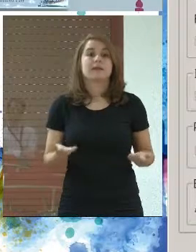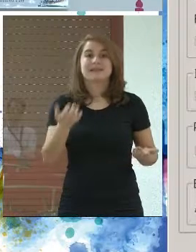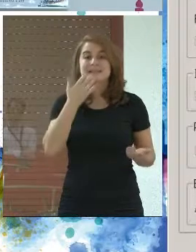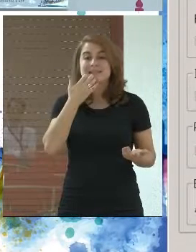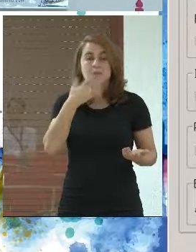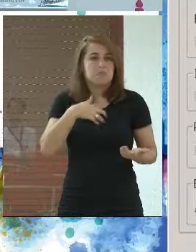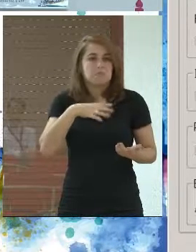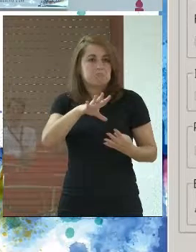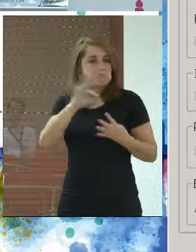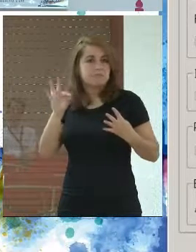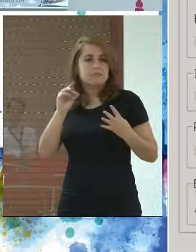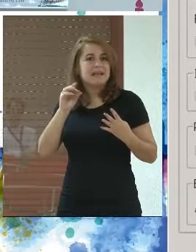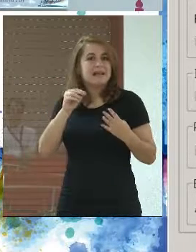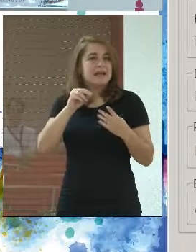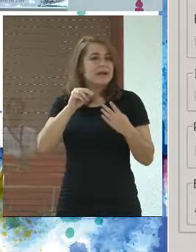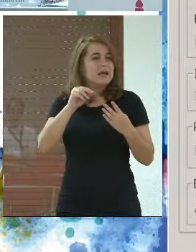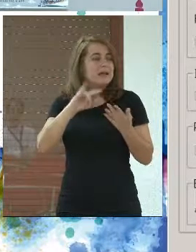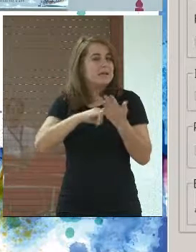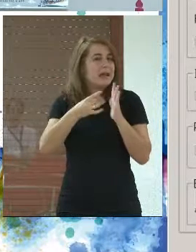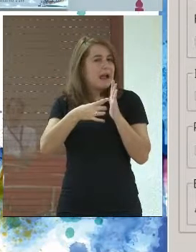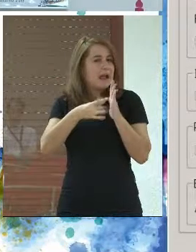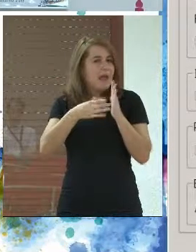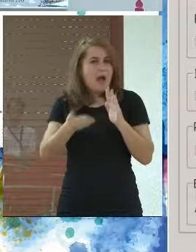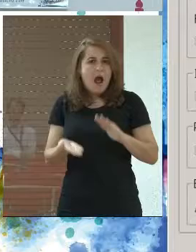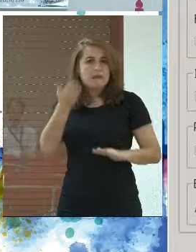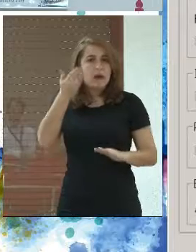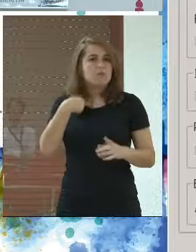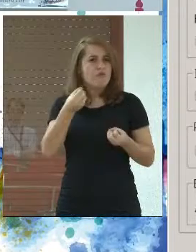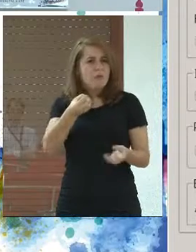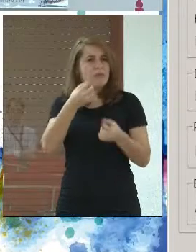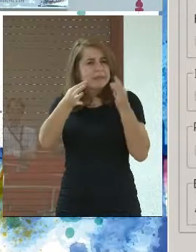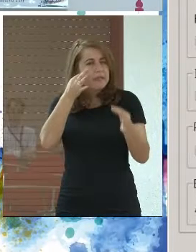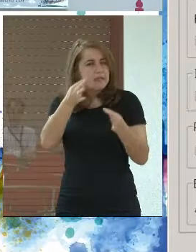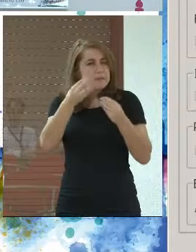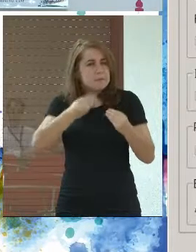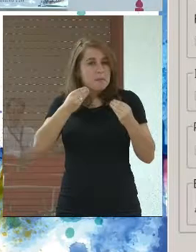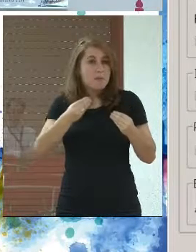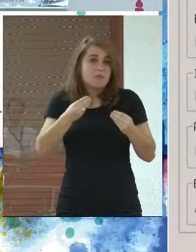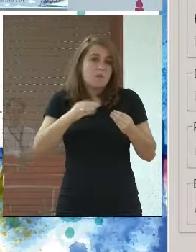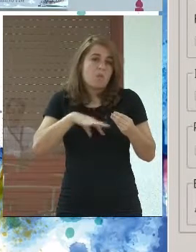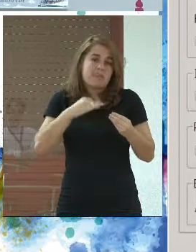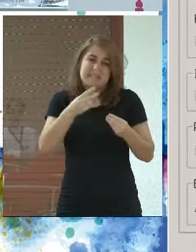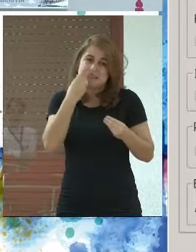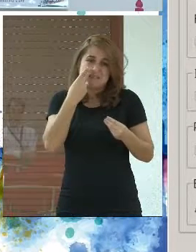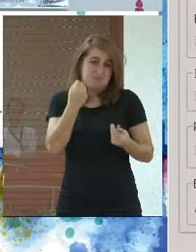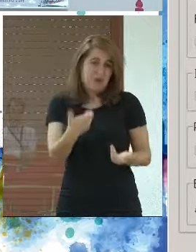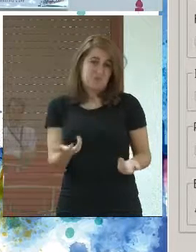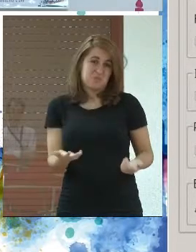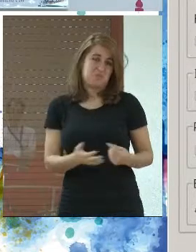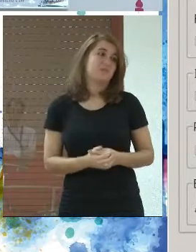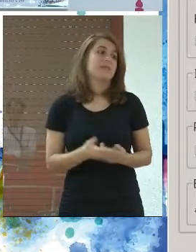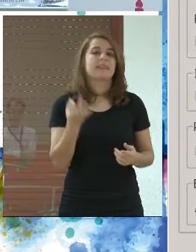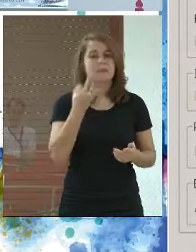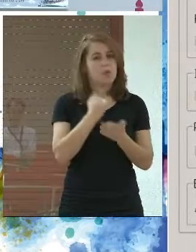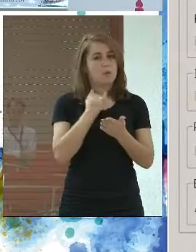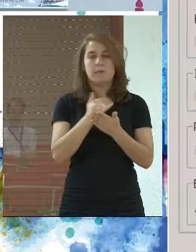resolution, or a low resolution. If I choose a very high resolution, it will enter a lot of detailed information, but maybe that's not so interesting